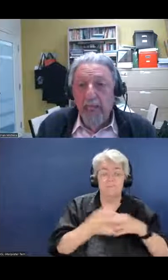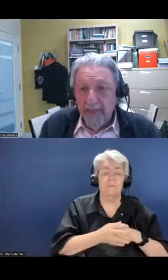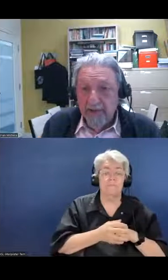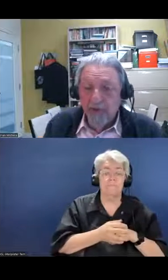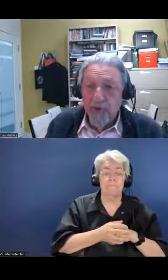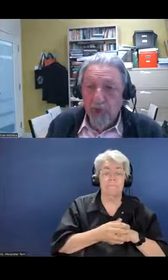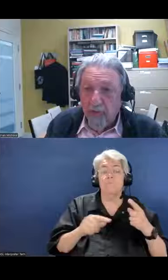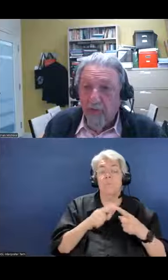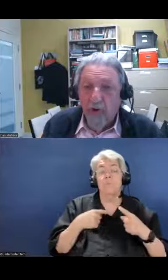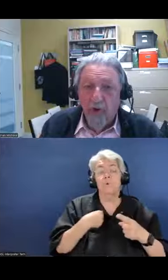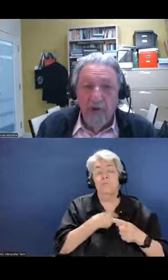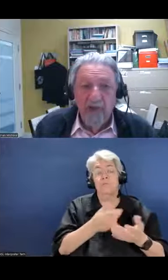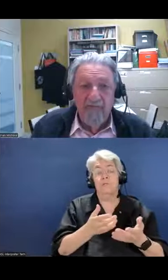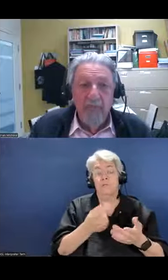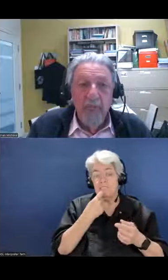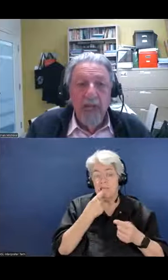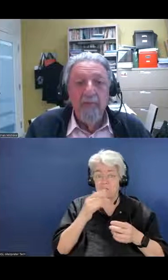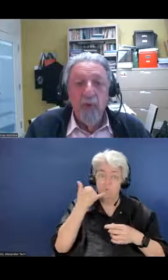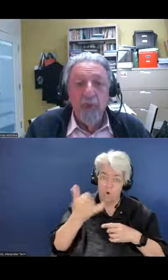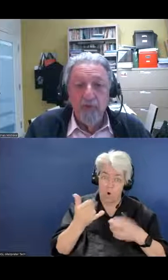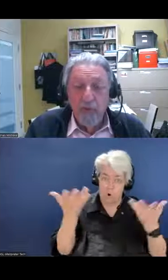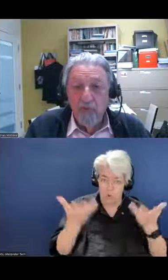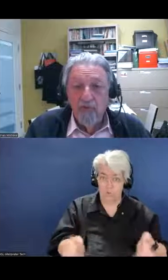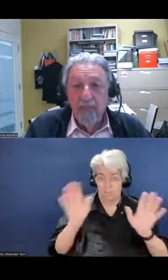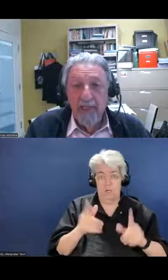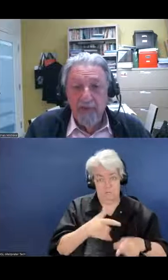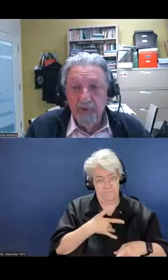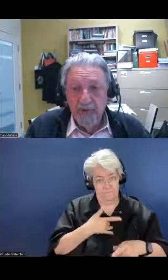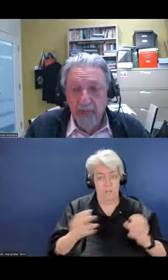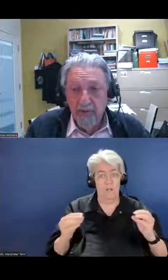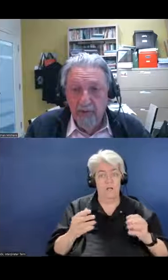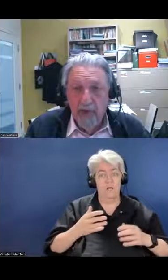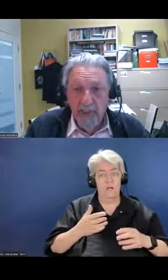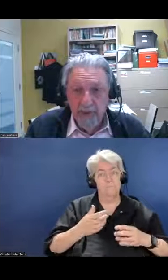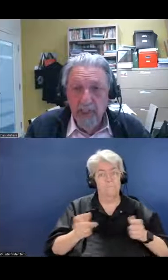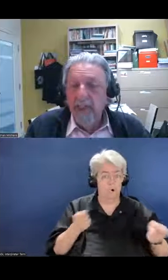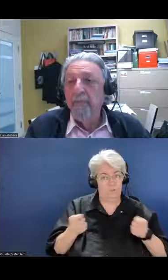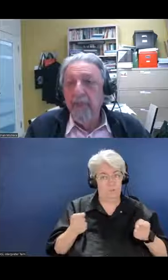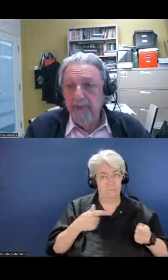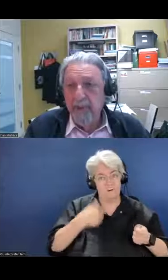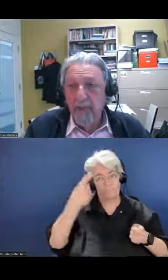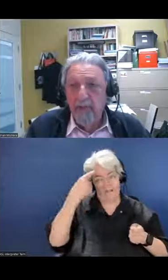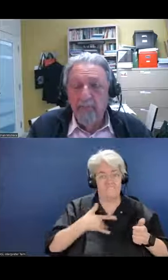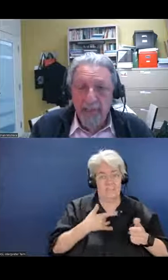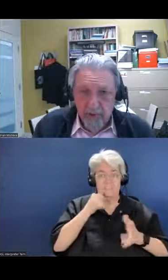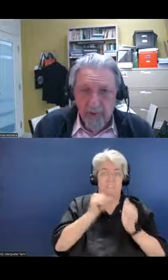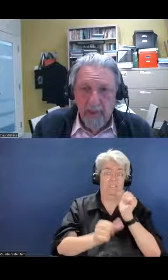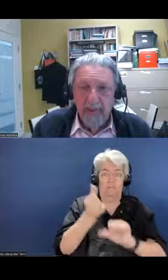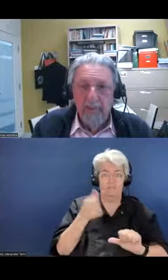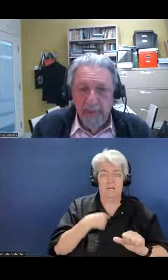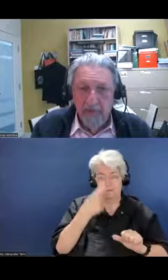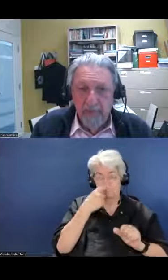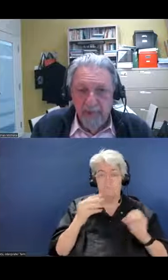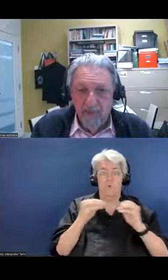When we asked, as a result of the call, I feel I have more control over my suicidal thoughts. I must mention,